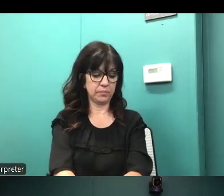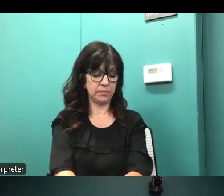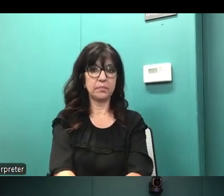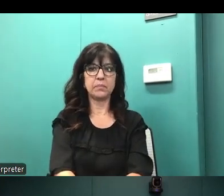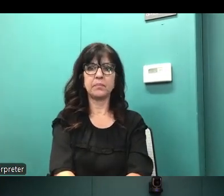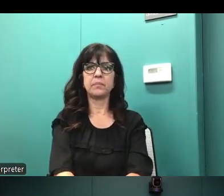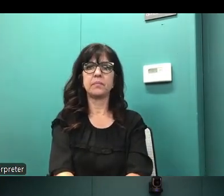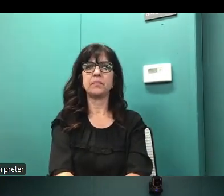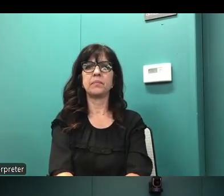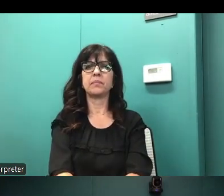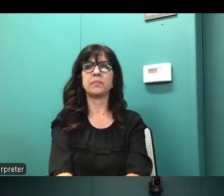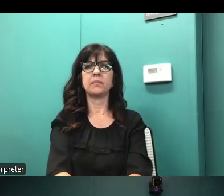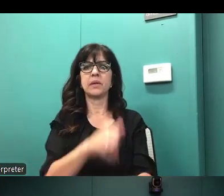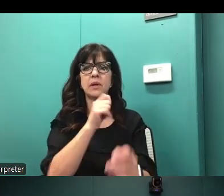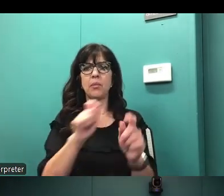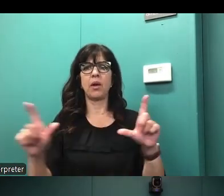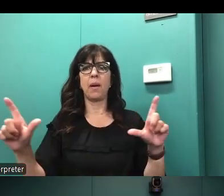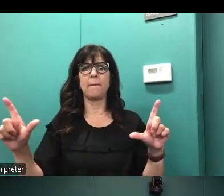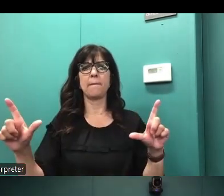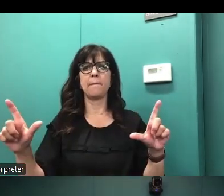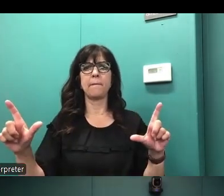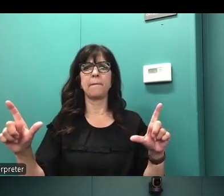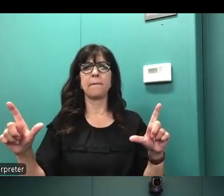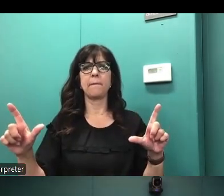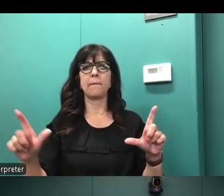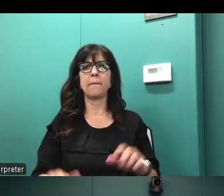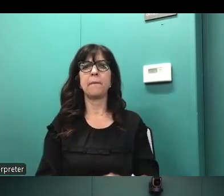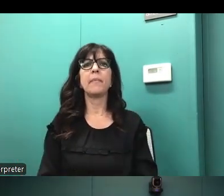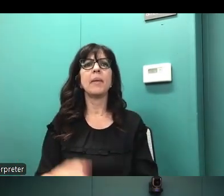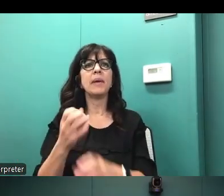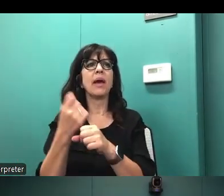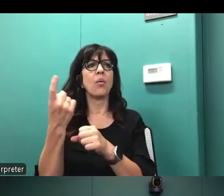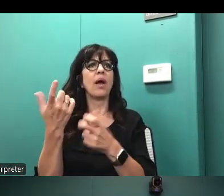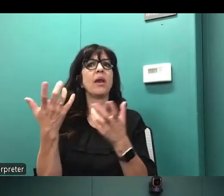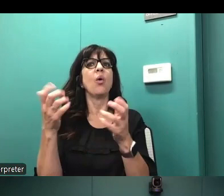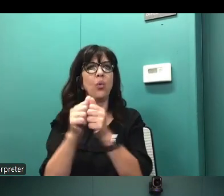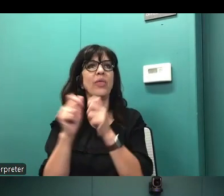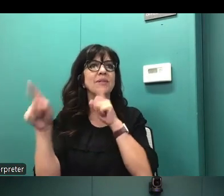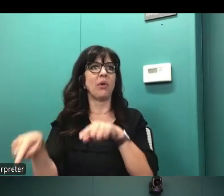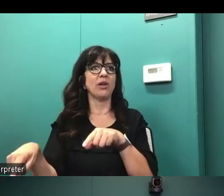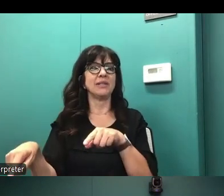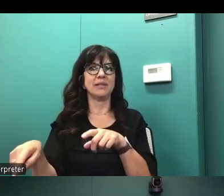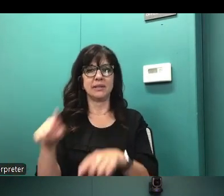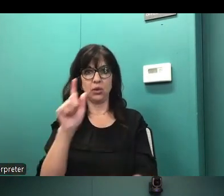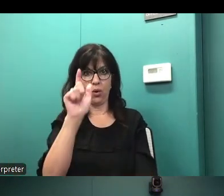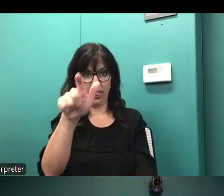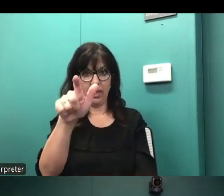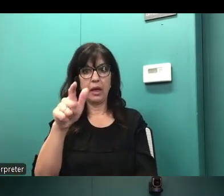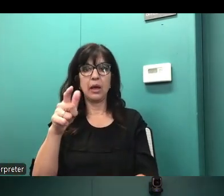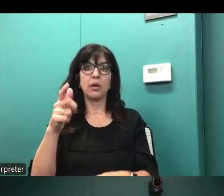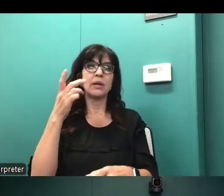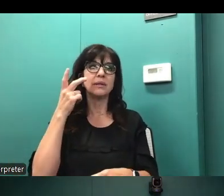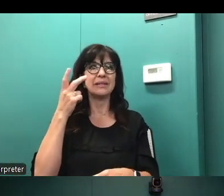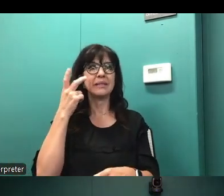See, it's not pulling them up. Yeah, because I don't have any responses. We'll get one that does have responses. So when you pull up responses, you can usually see like a